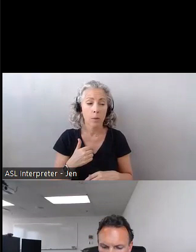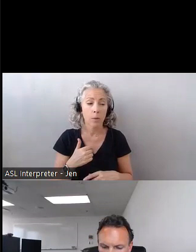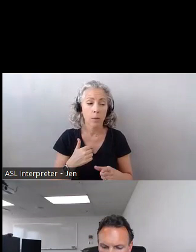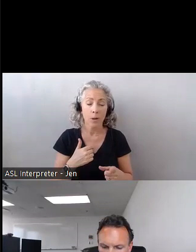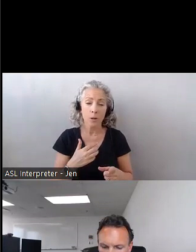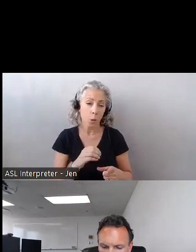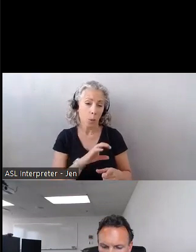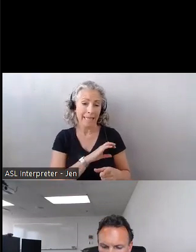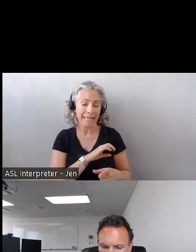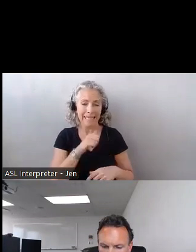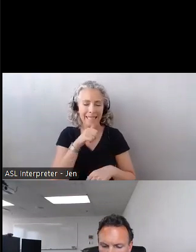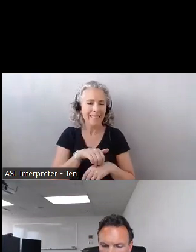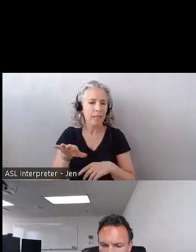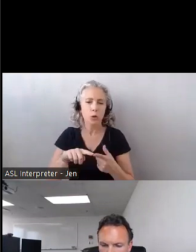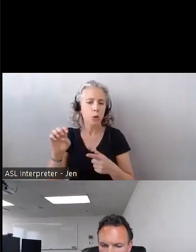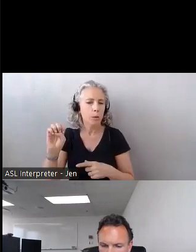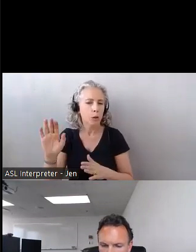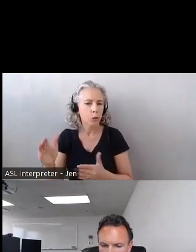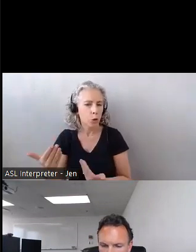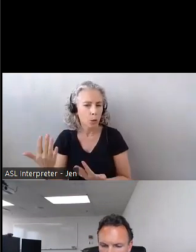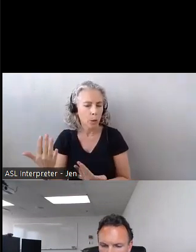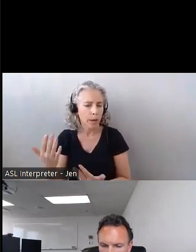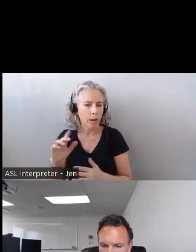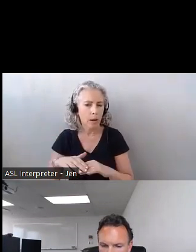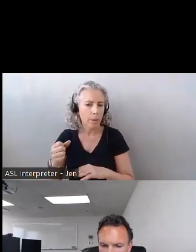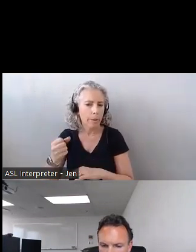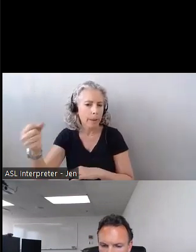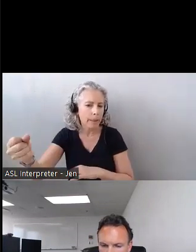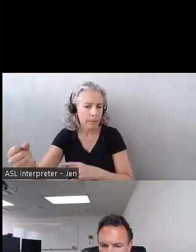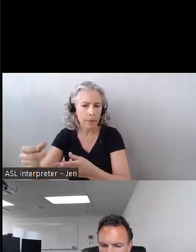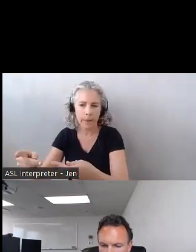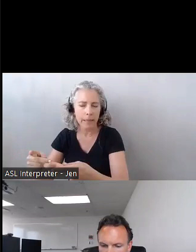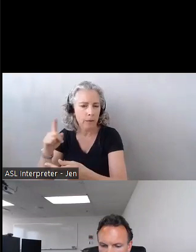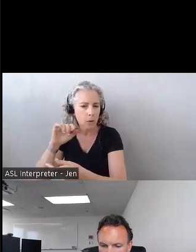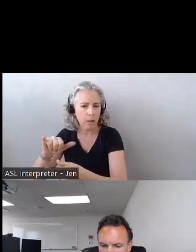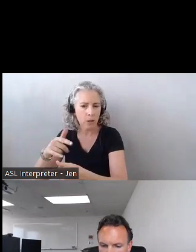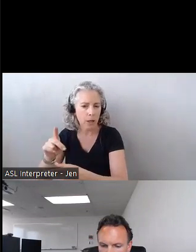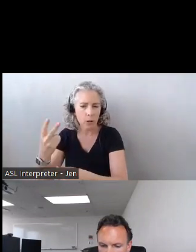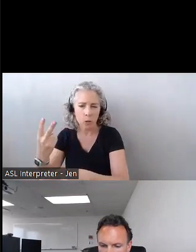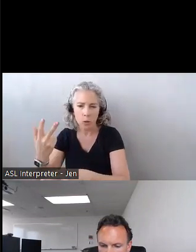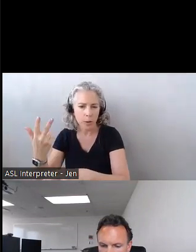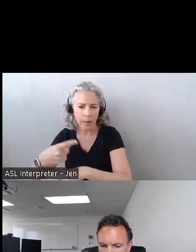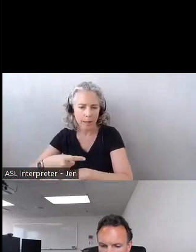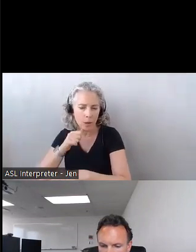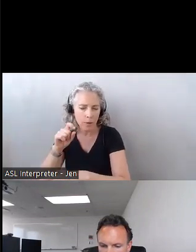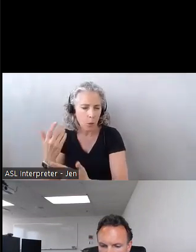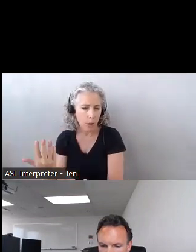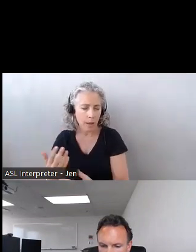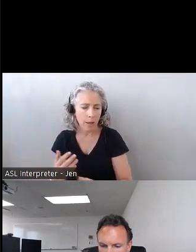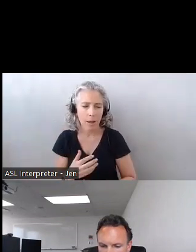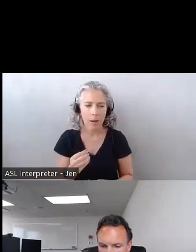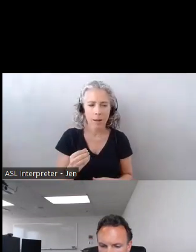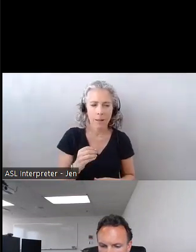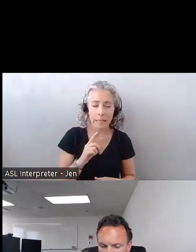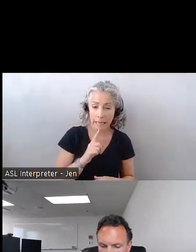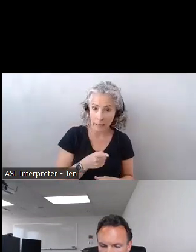officer is not sitting in that emergency room waiting on a placement for that child for 2 to 3 days. And it really literally has